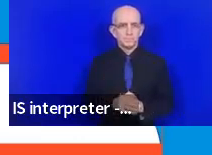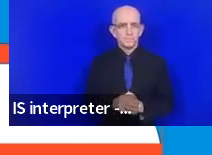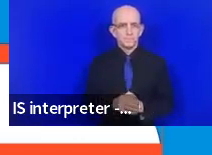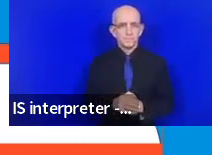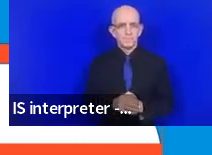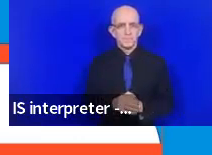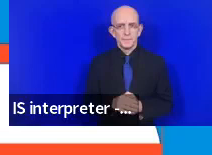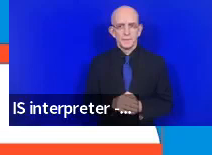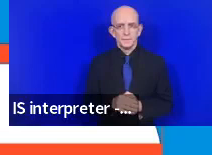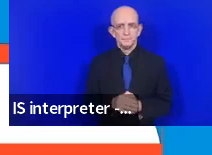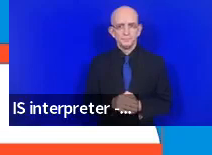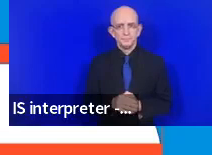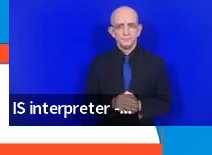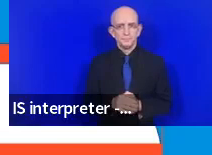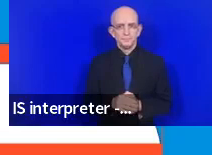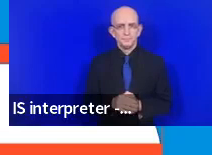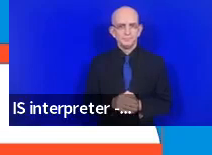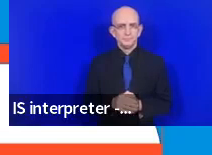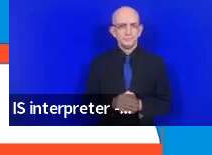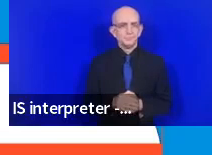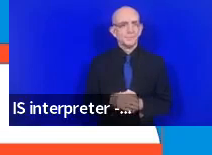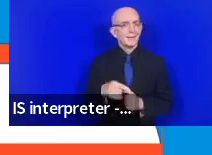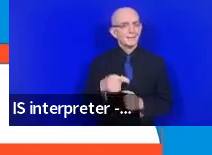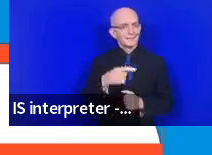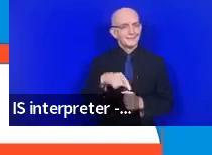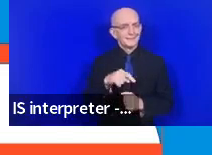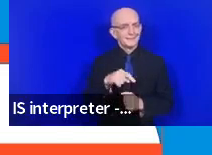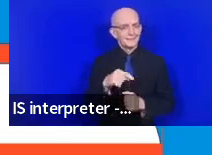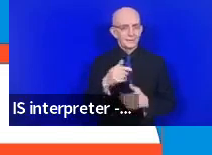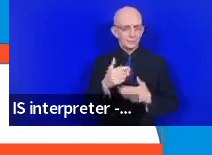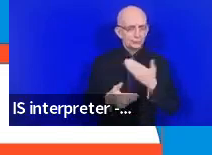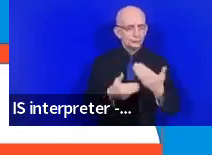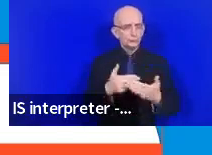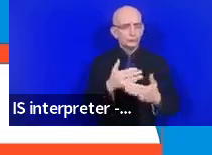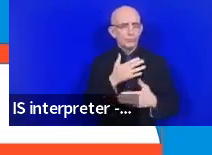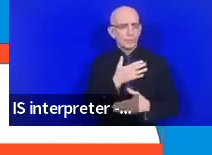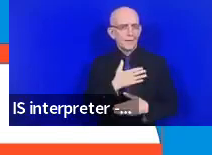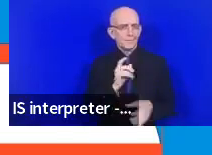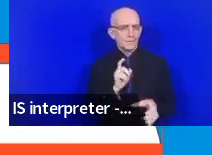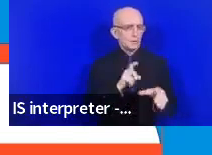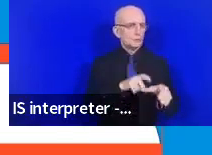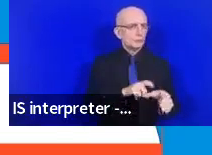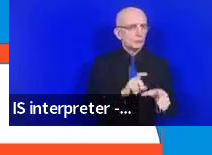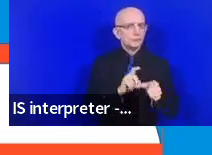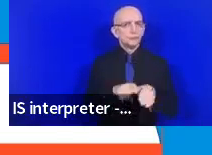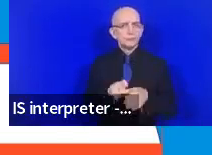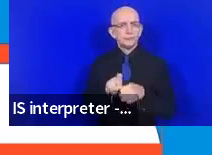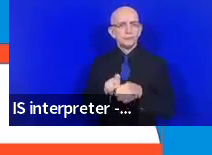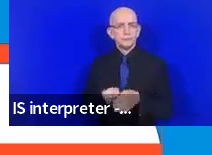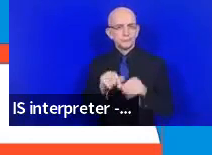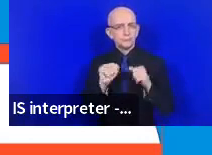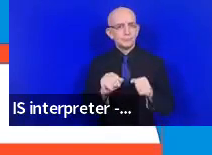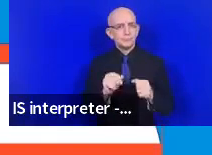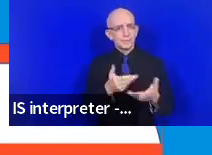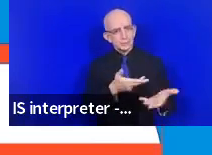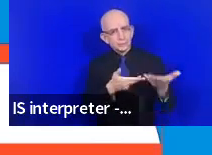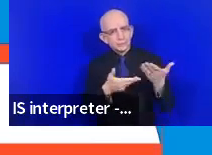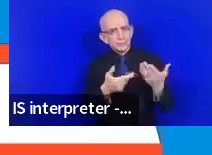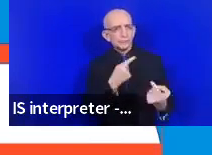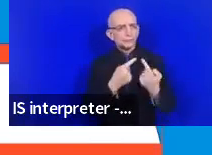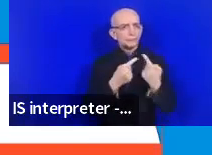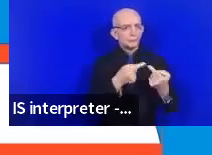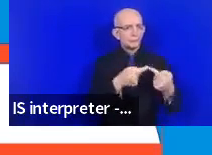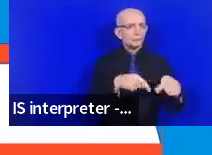participating, and leading within those forums. That is the reason for the Feminist